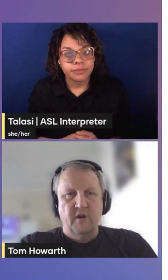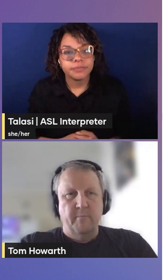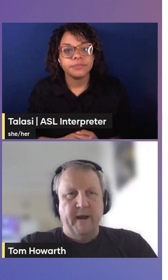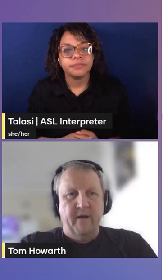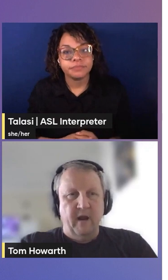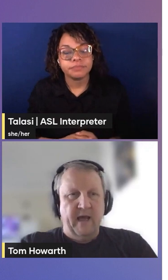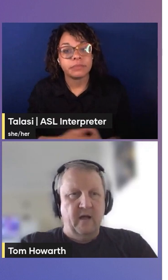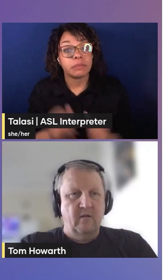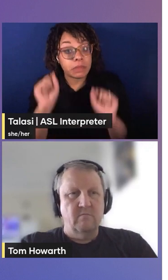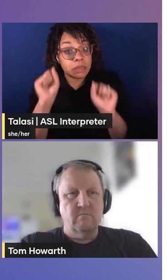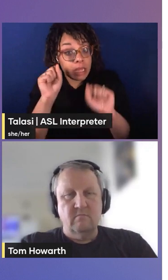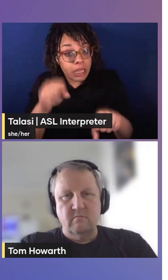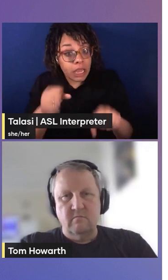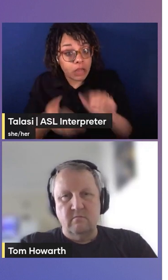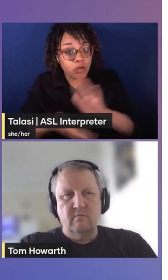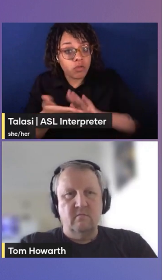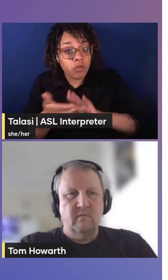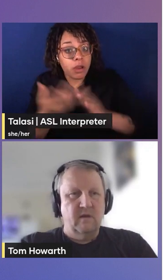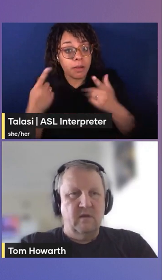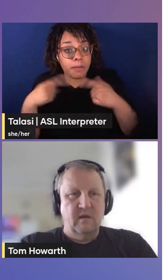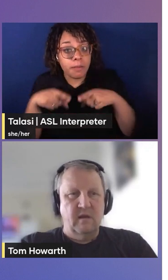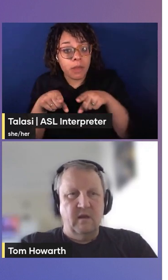It can run in parallel.